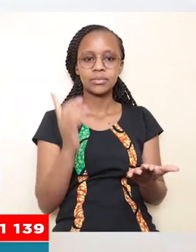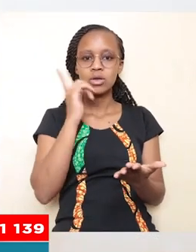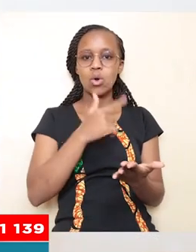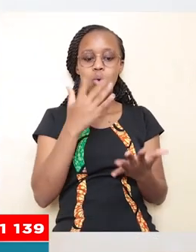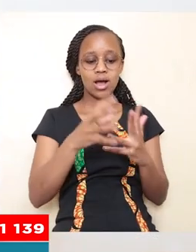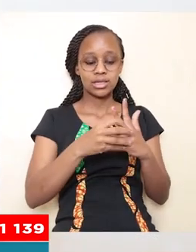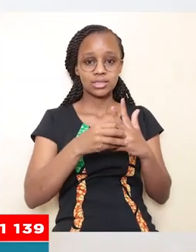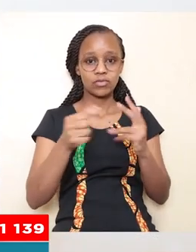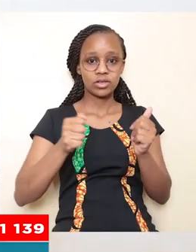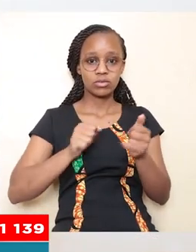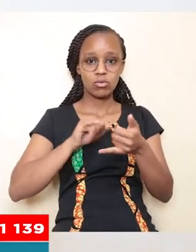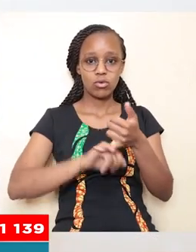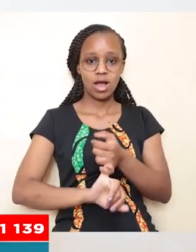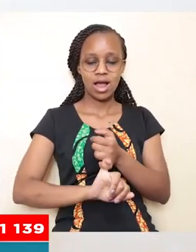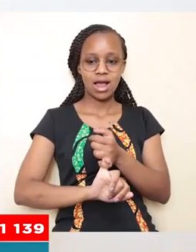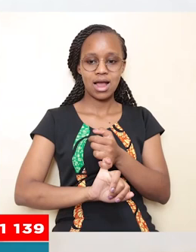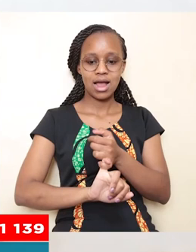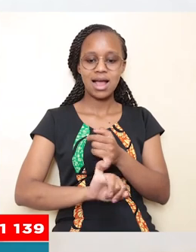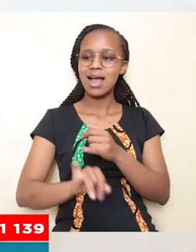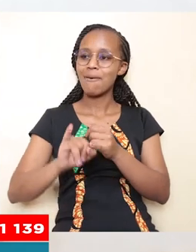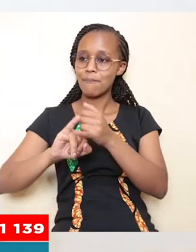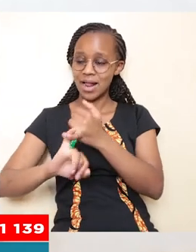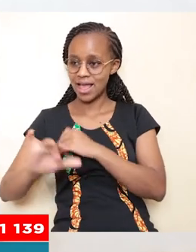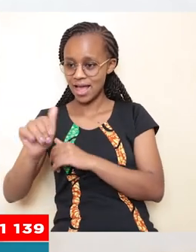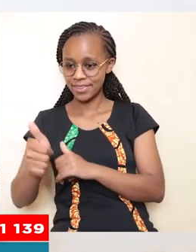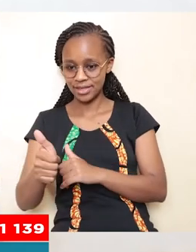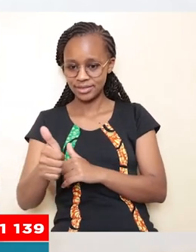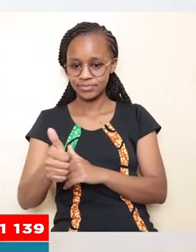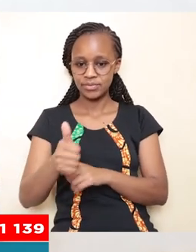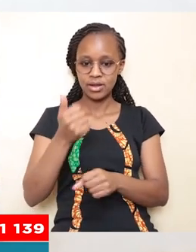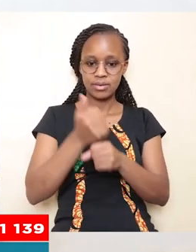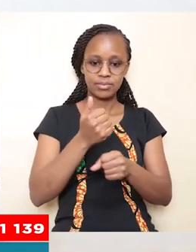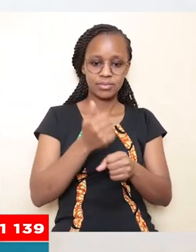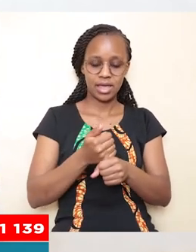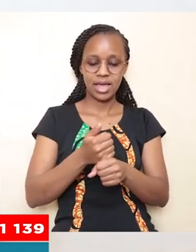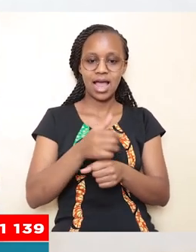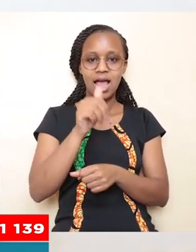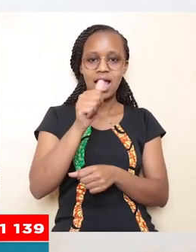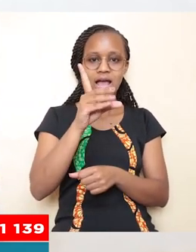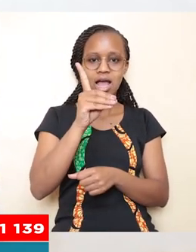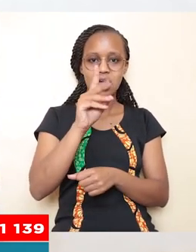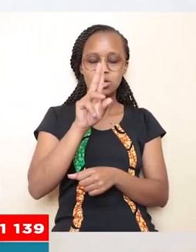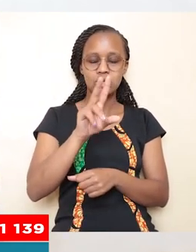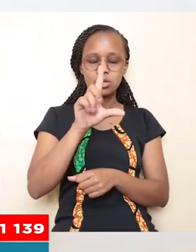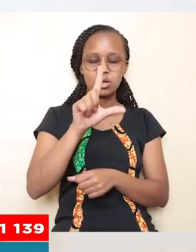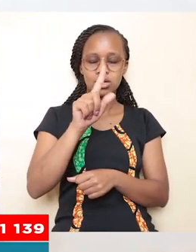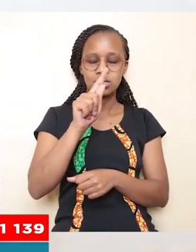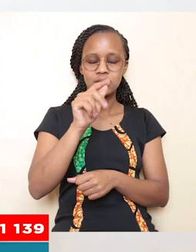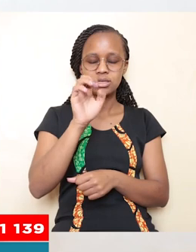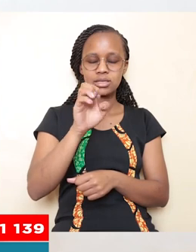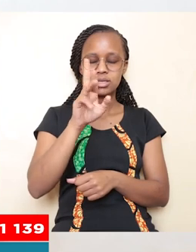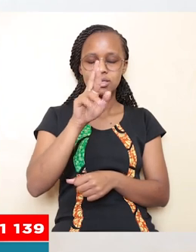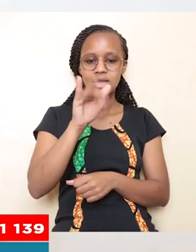"Whoever divorces his wife and marries another commits adultery against her. And if